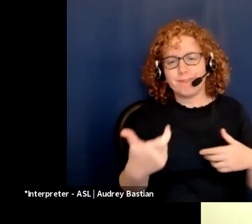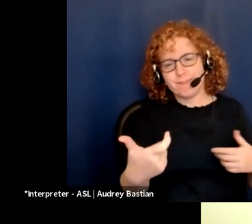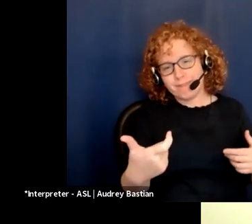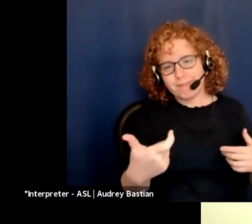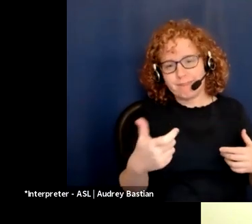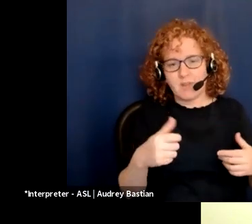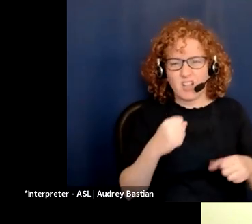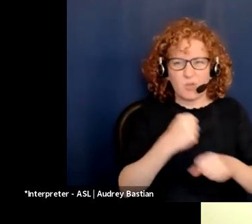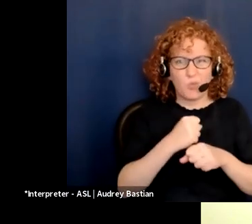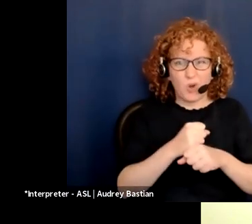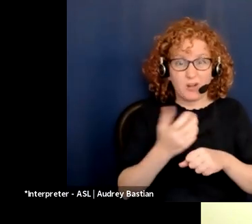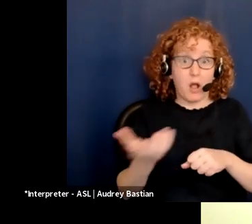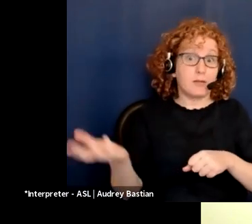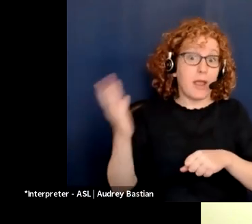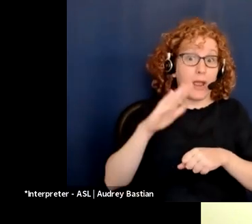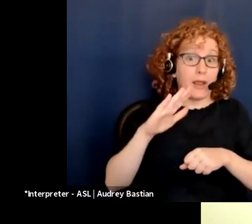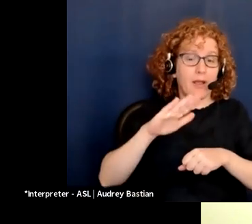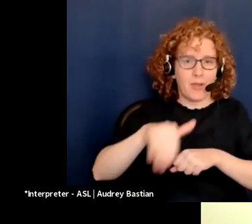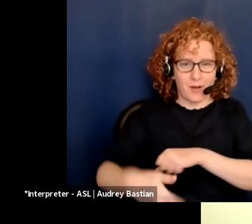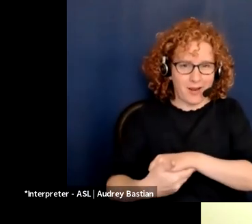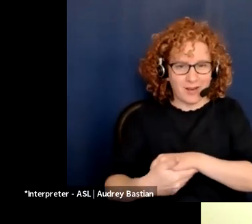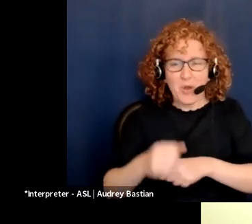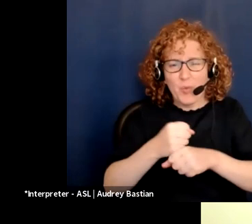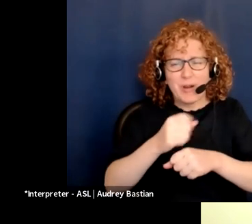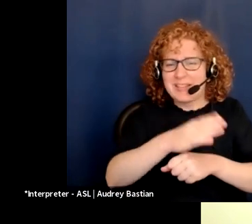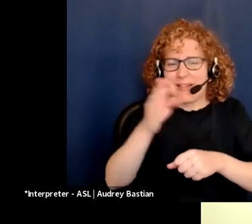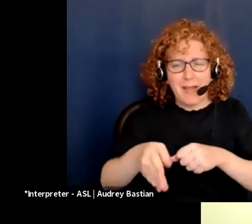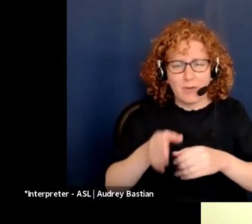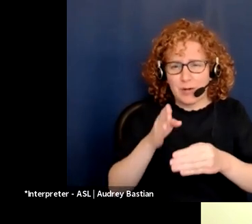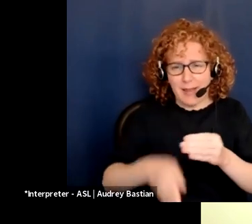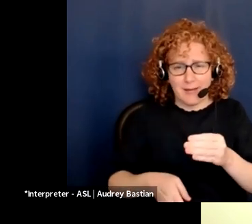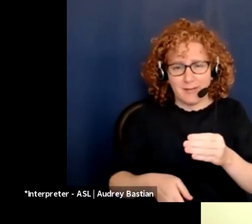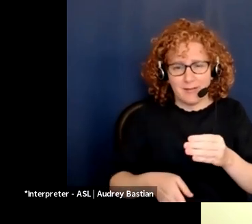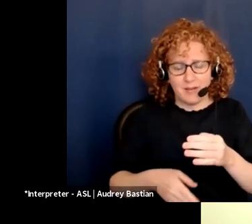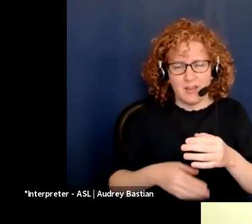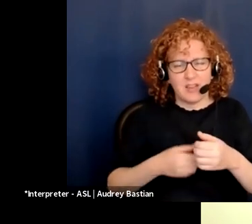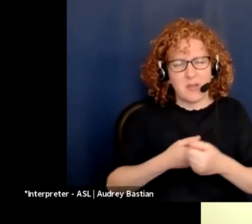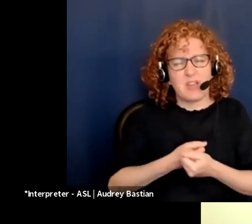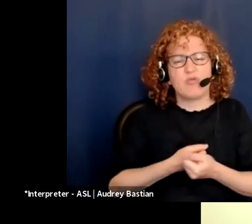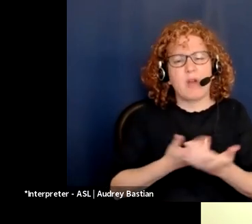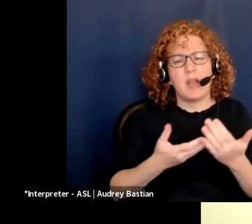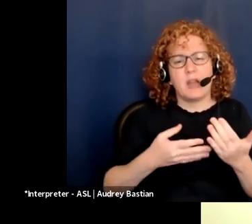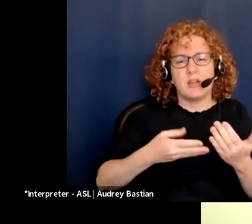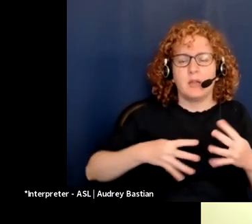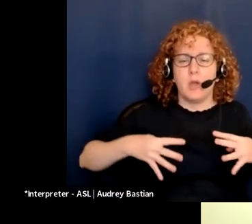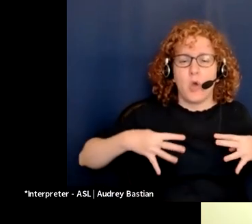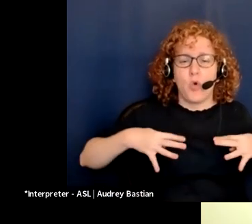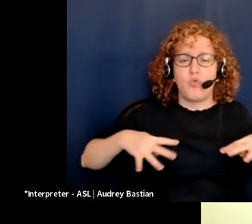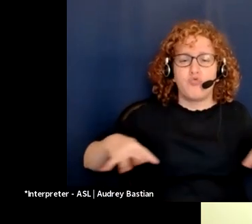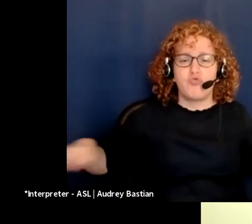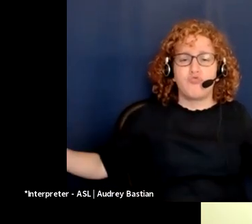walk all night, because the walk would never be done. I think that kind of the draining thing about advocacy sometimes,